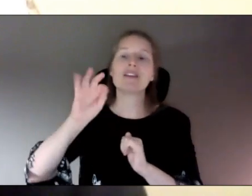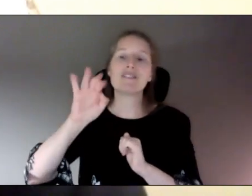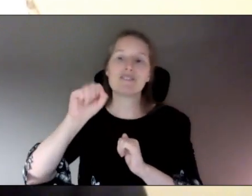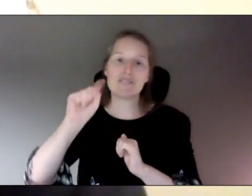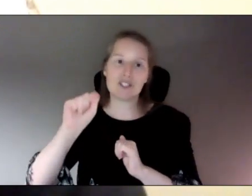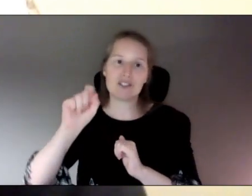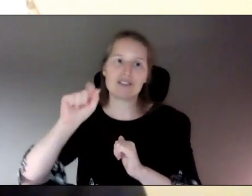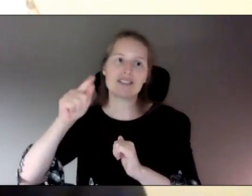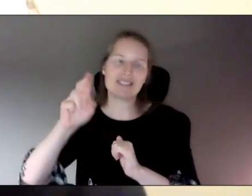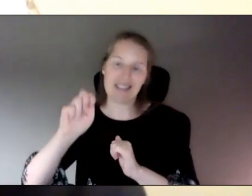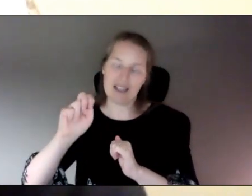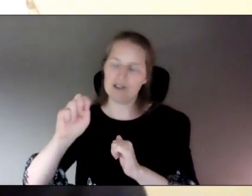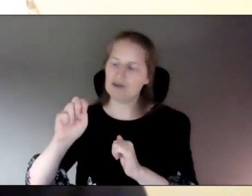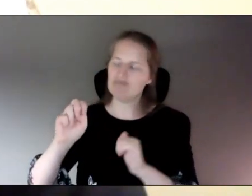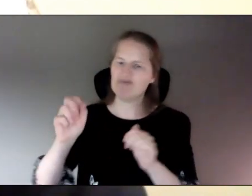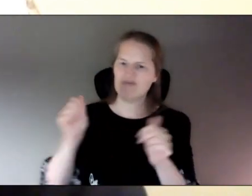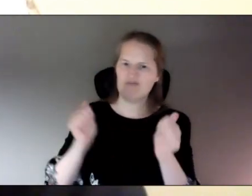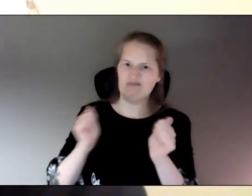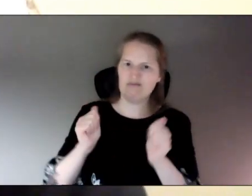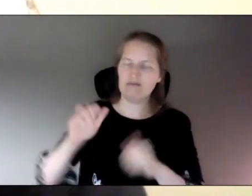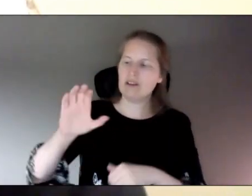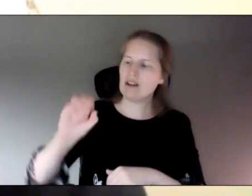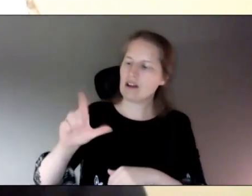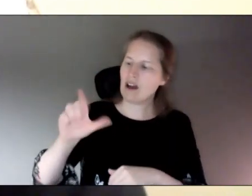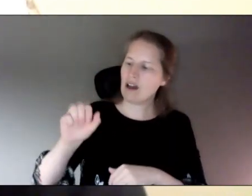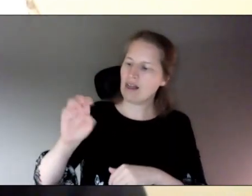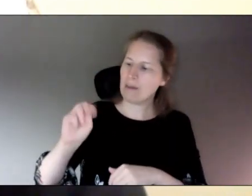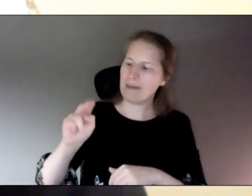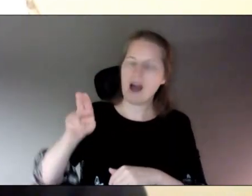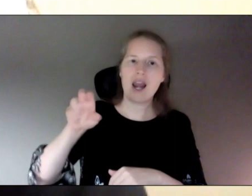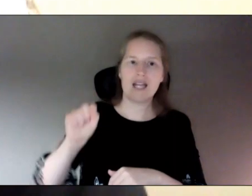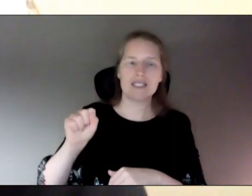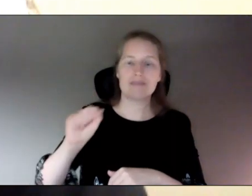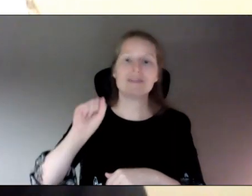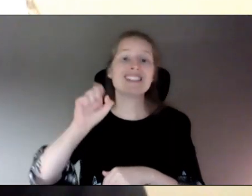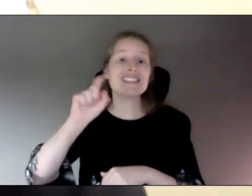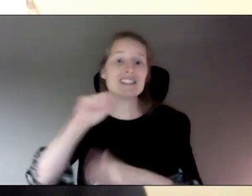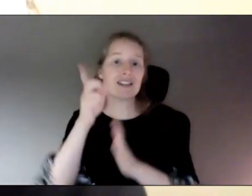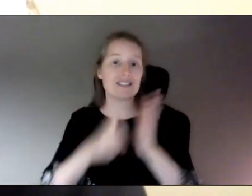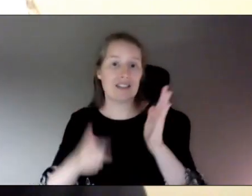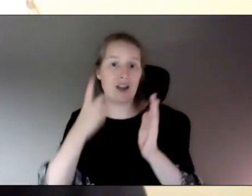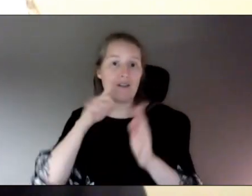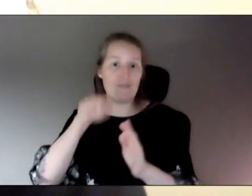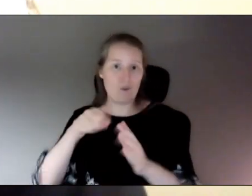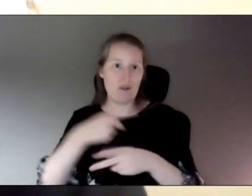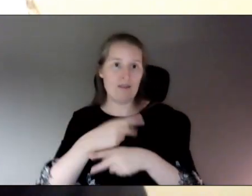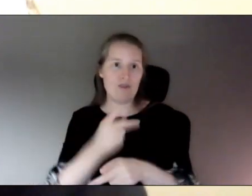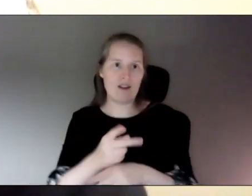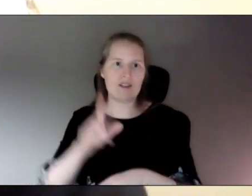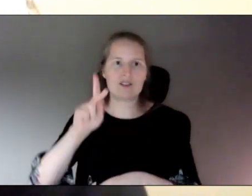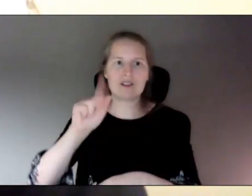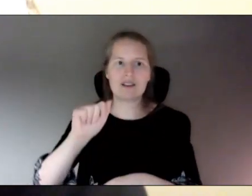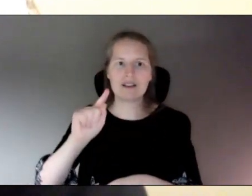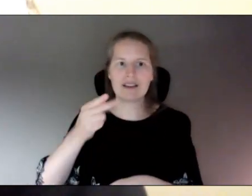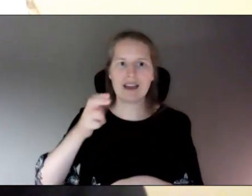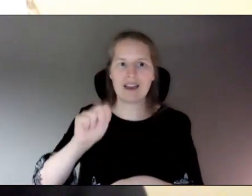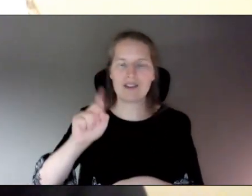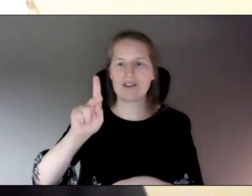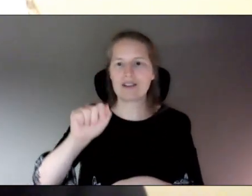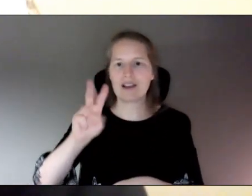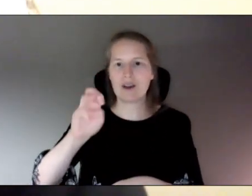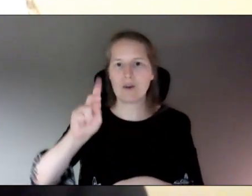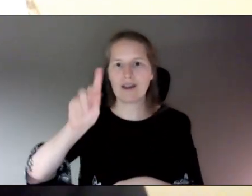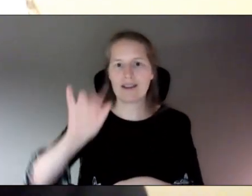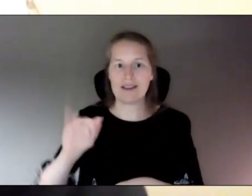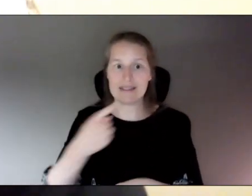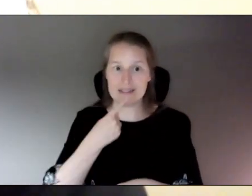Columbinus. Alex's colleague and the set designer for the production, Catherine Kaveski, had this to say. They